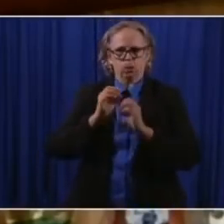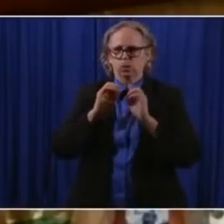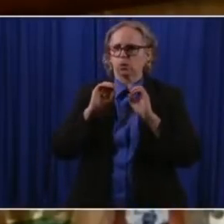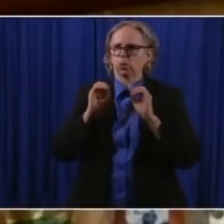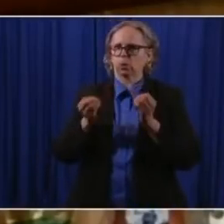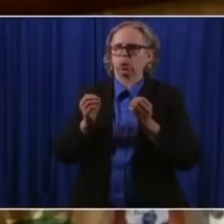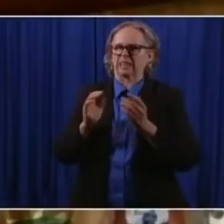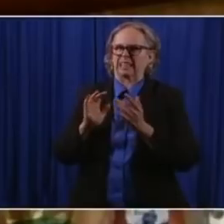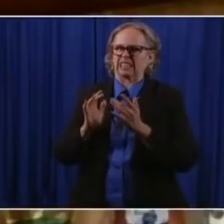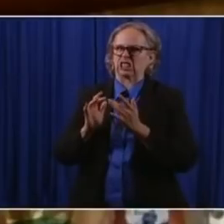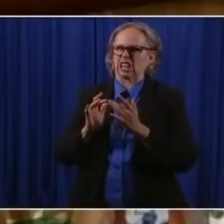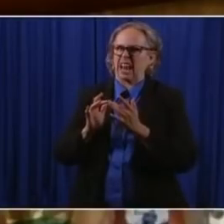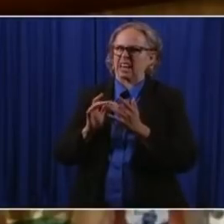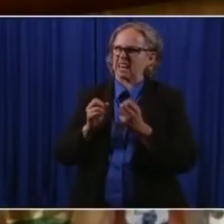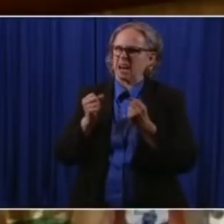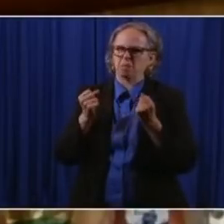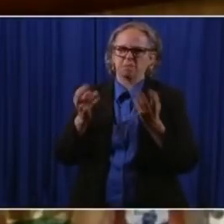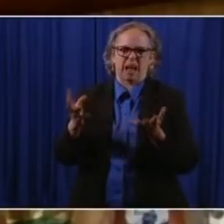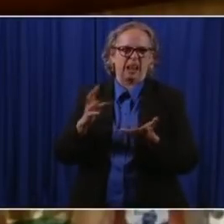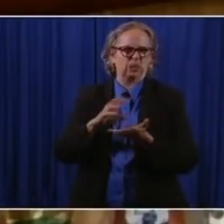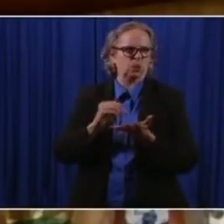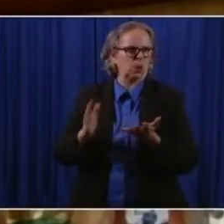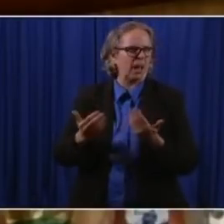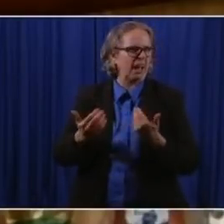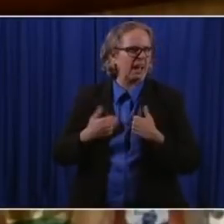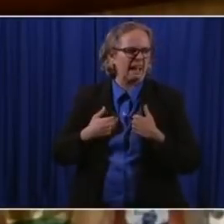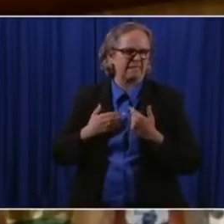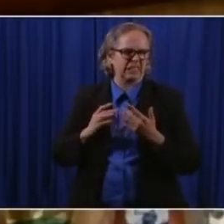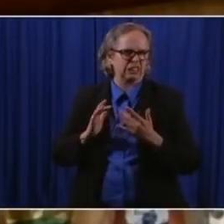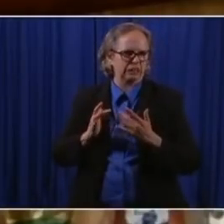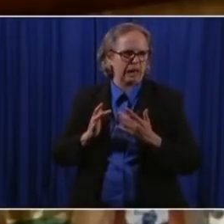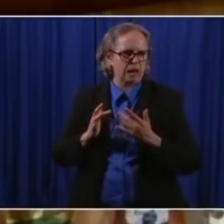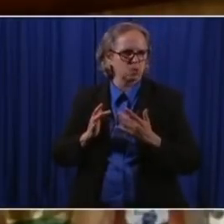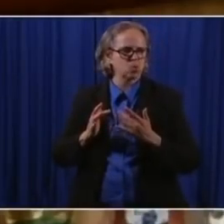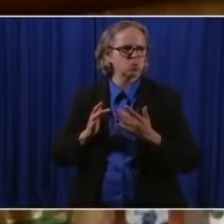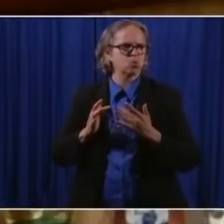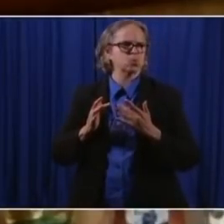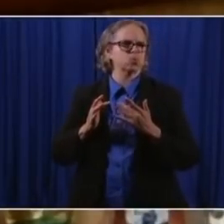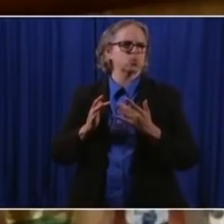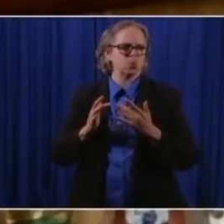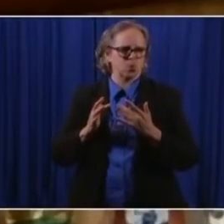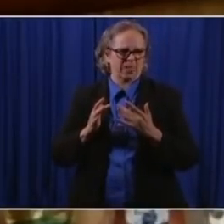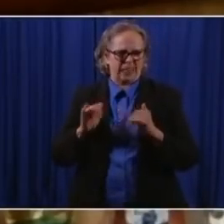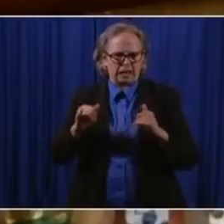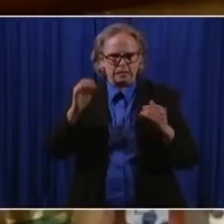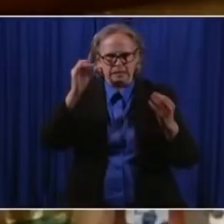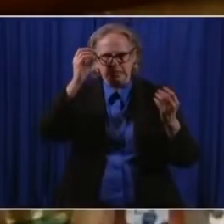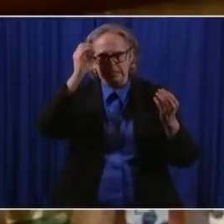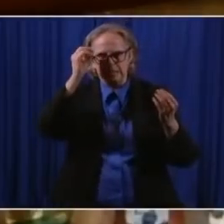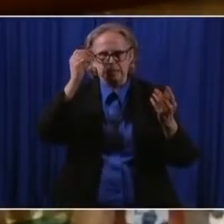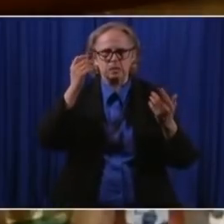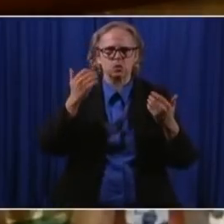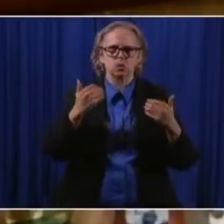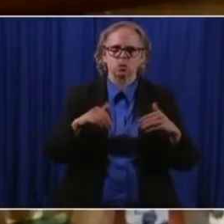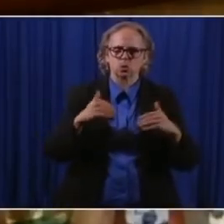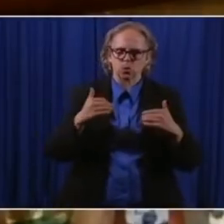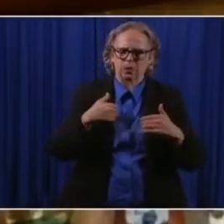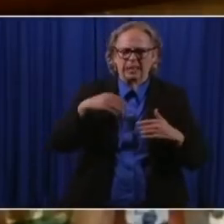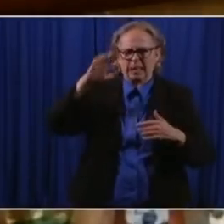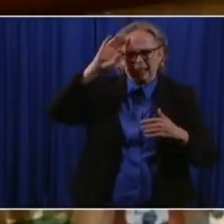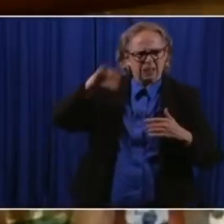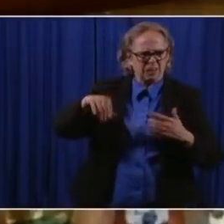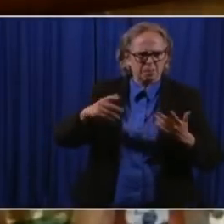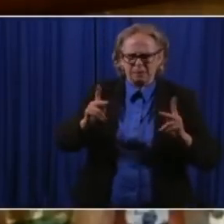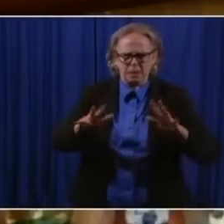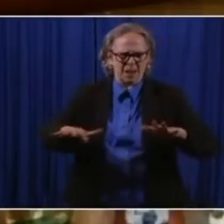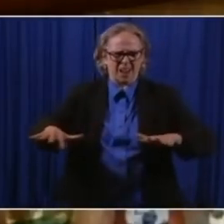our decision. But we just passed the Porch River Graduate, and we try to be critical thinkers. So we know reasonable minds can differ on these